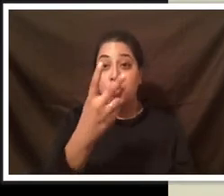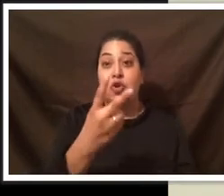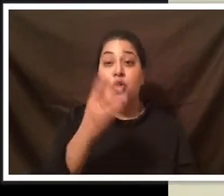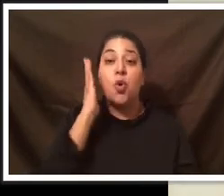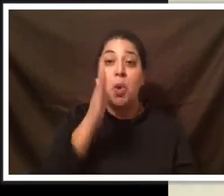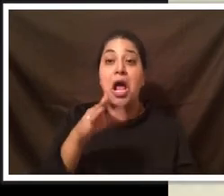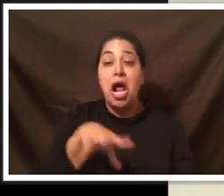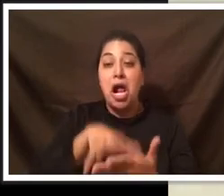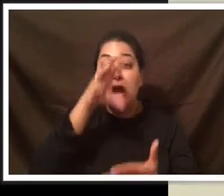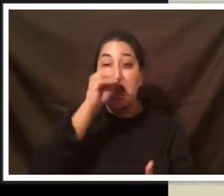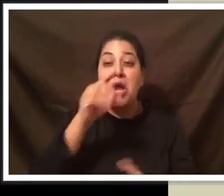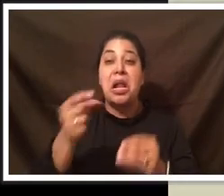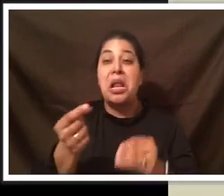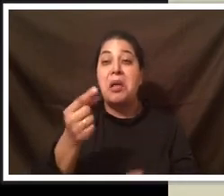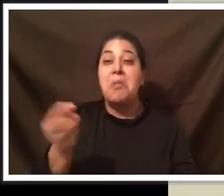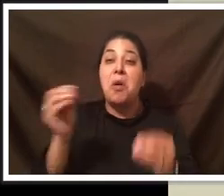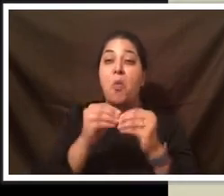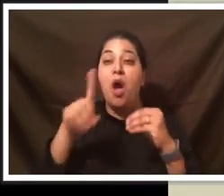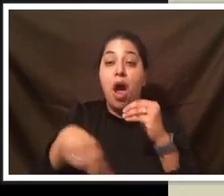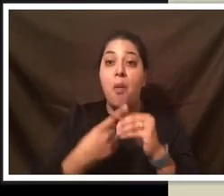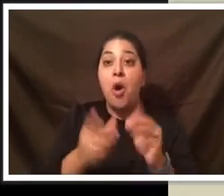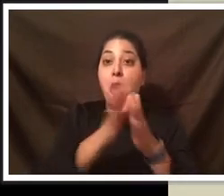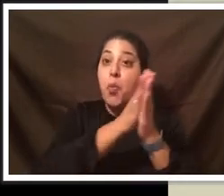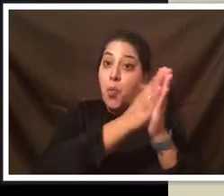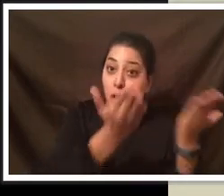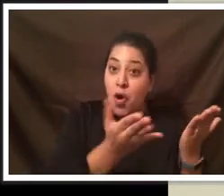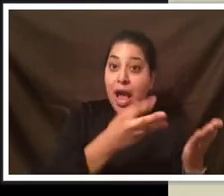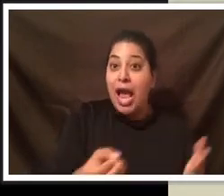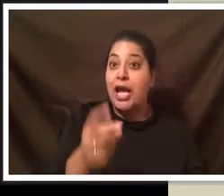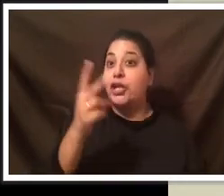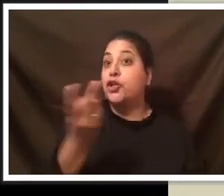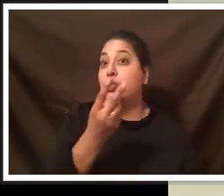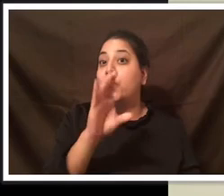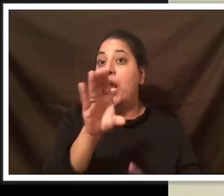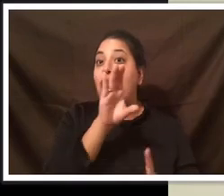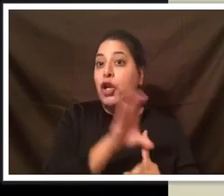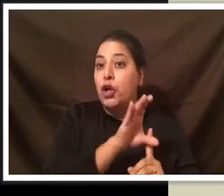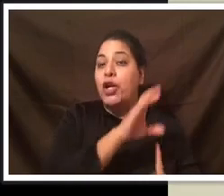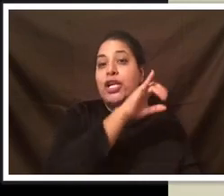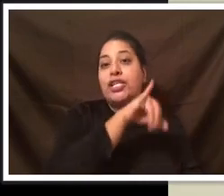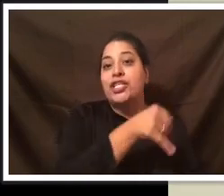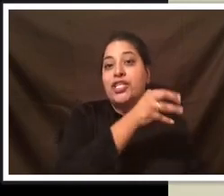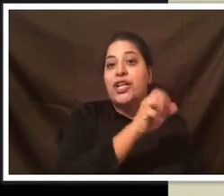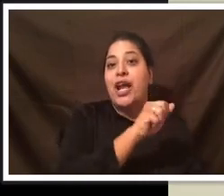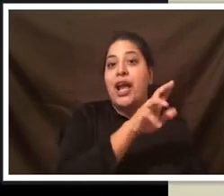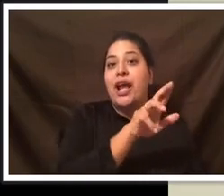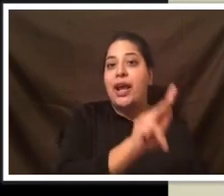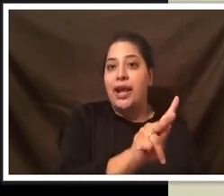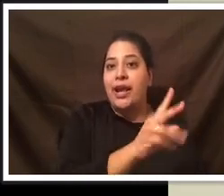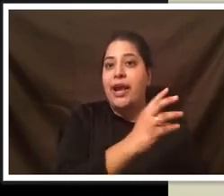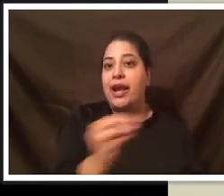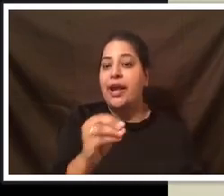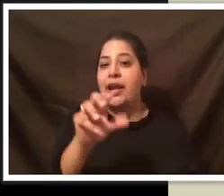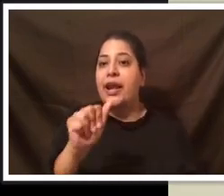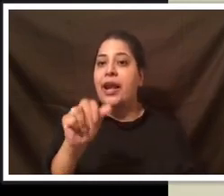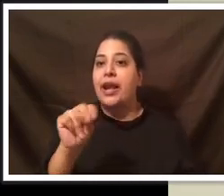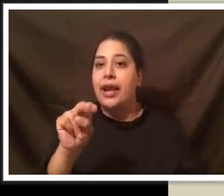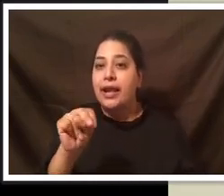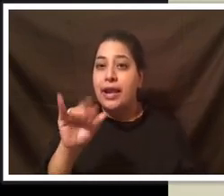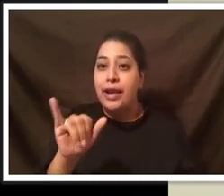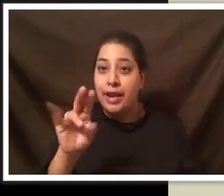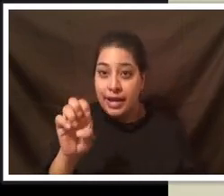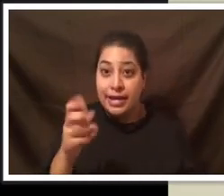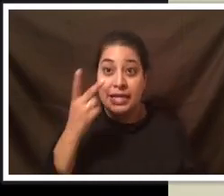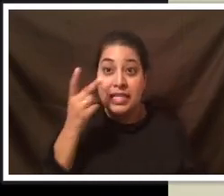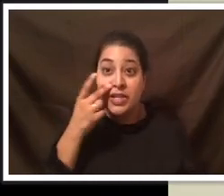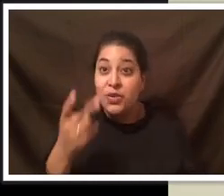more about our book and our 2 characters, Jack and Annie, and we'll see what they